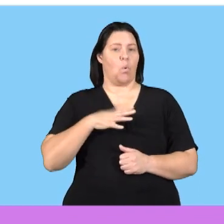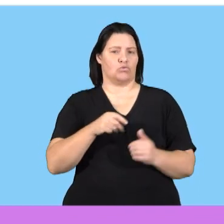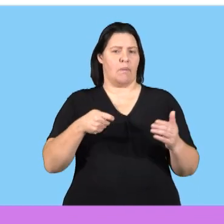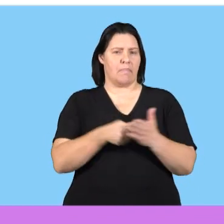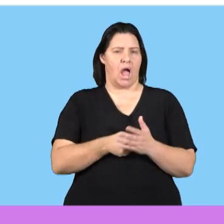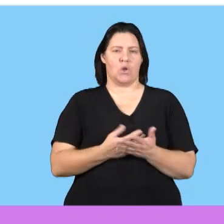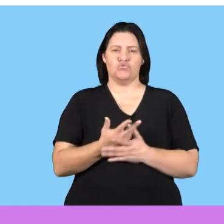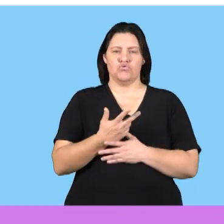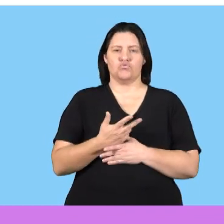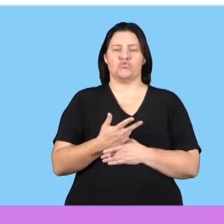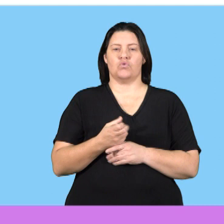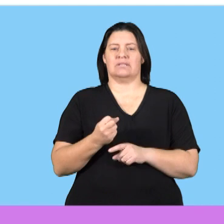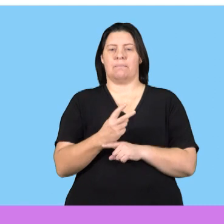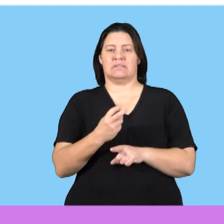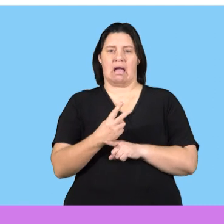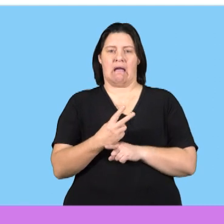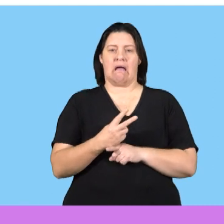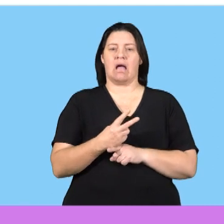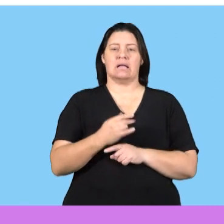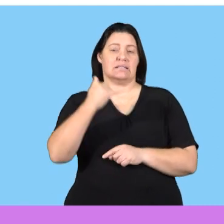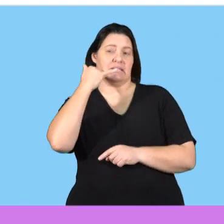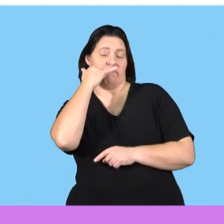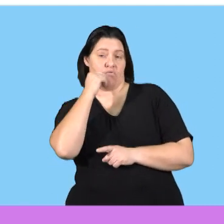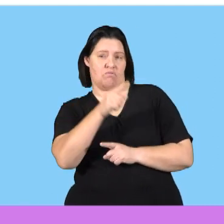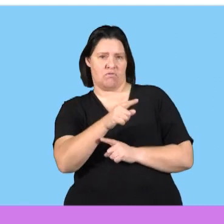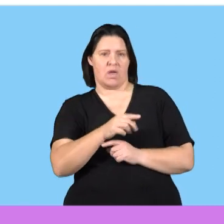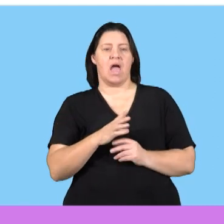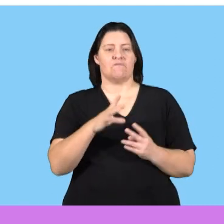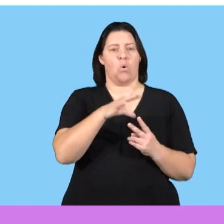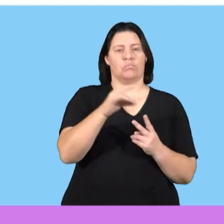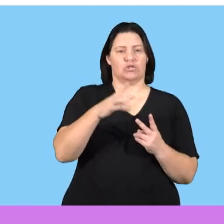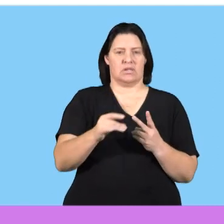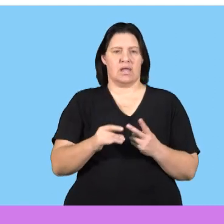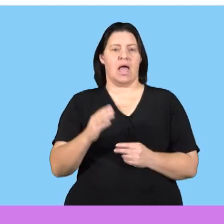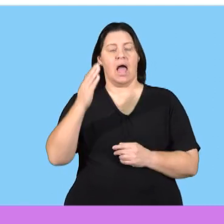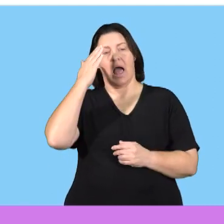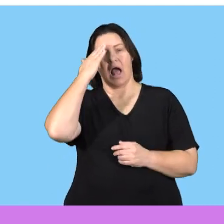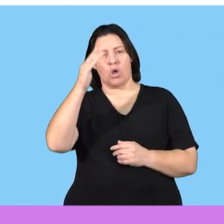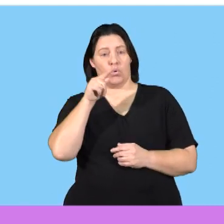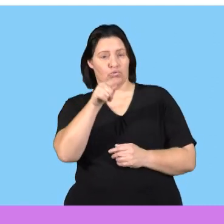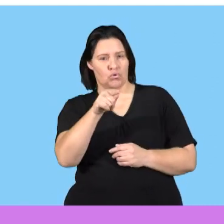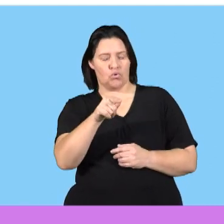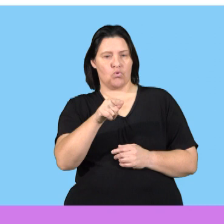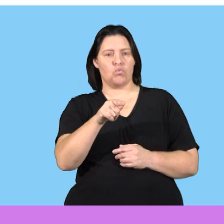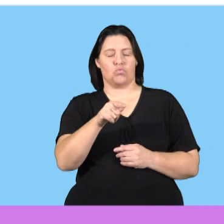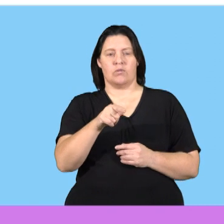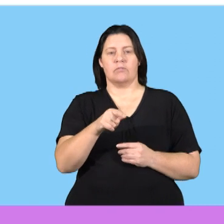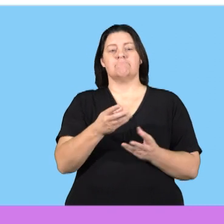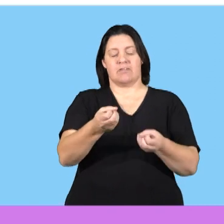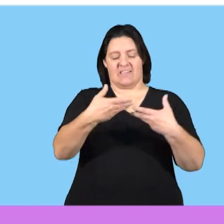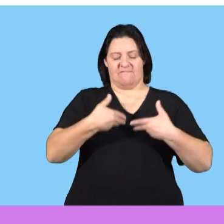Samsung Galaxy Move cell phone. He has two options on the Hello You network that could possibly suit